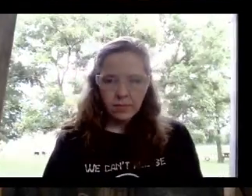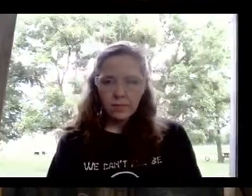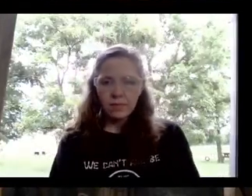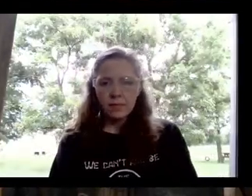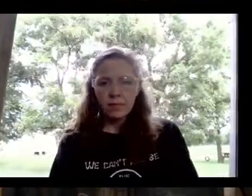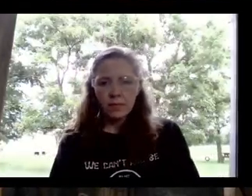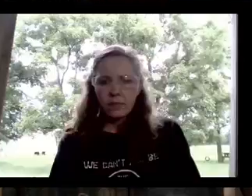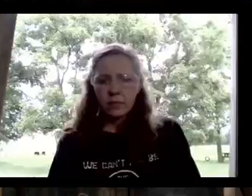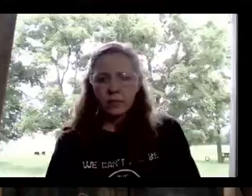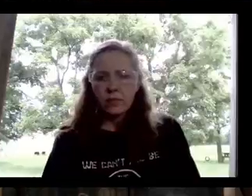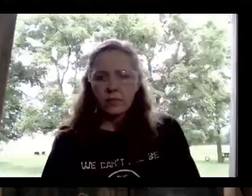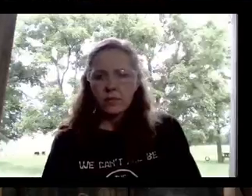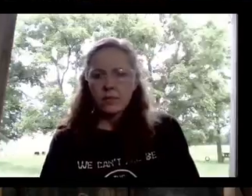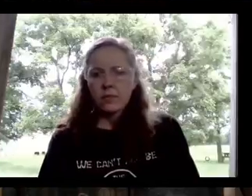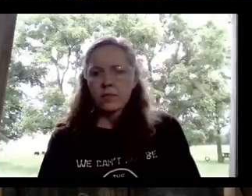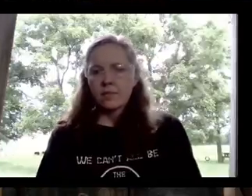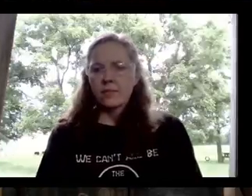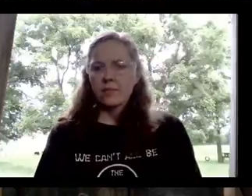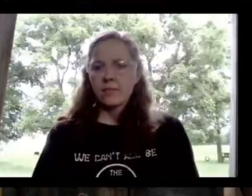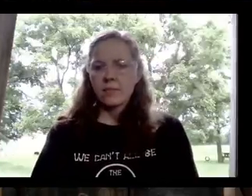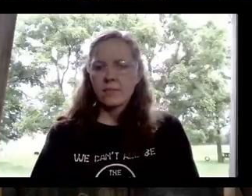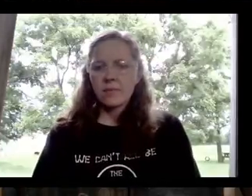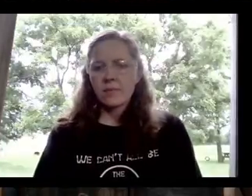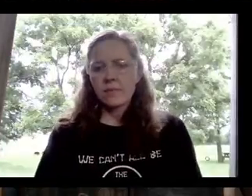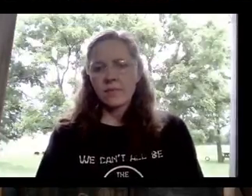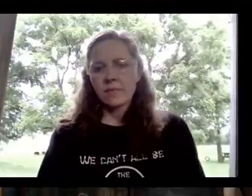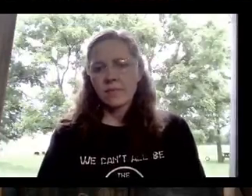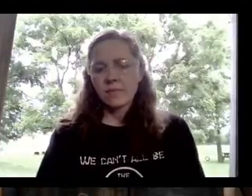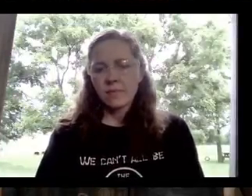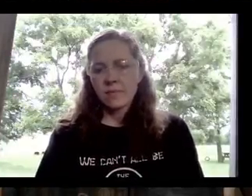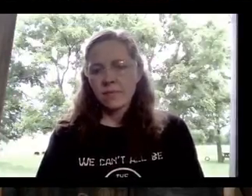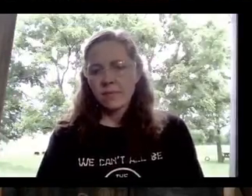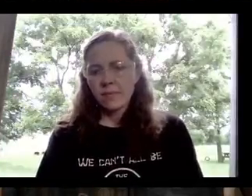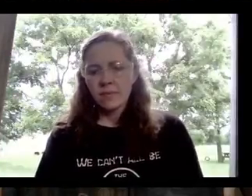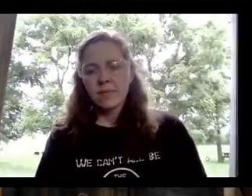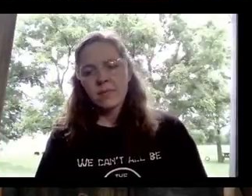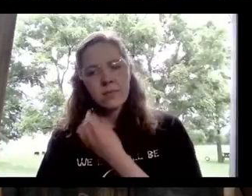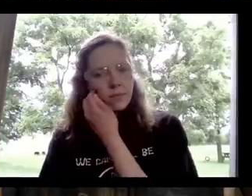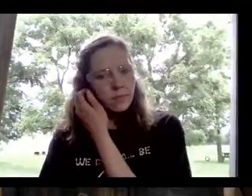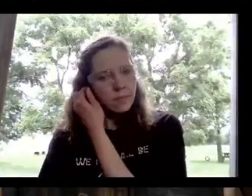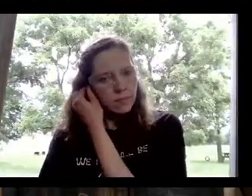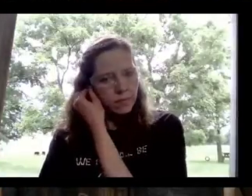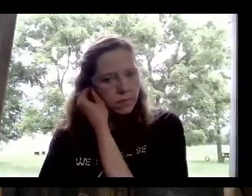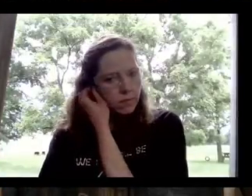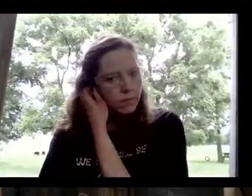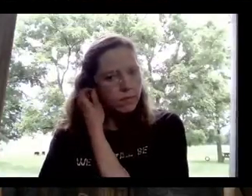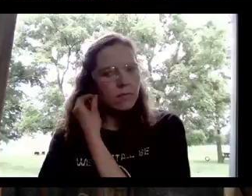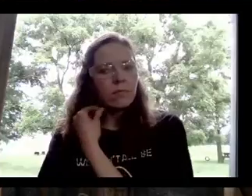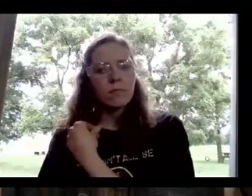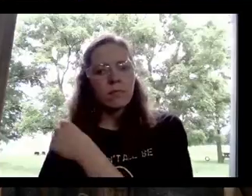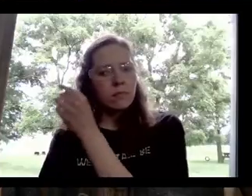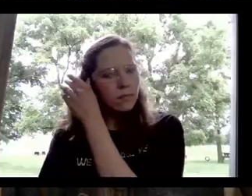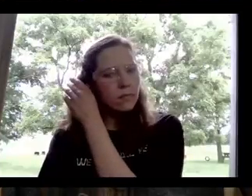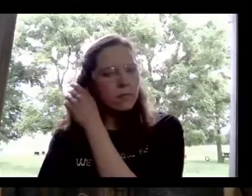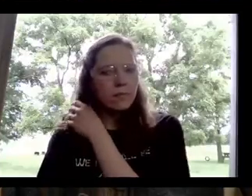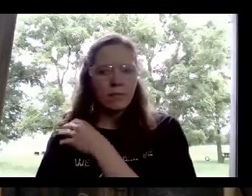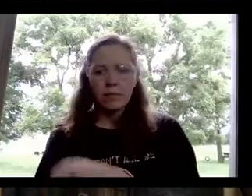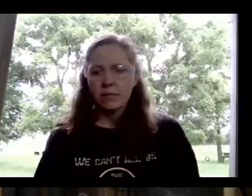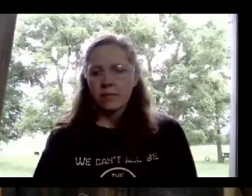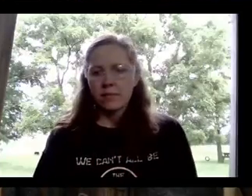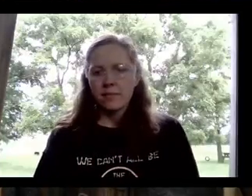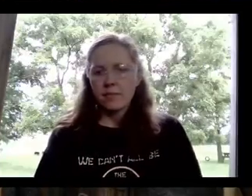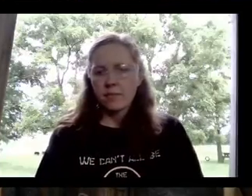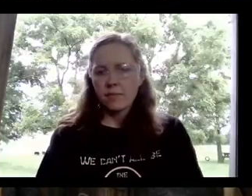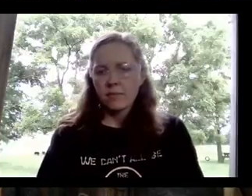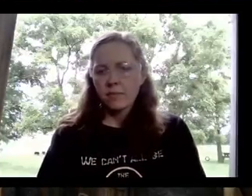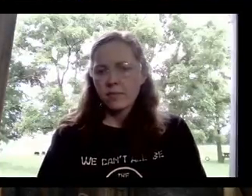of whatever, you know, add whatever you want on the end of that, dot, dot, dot. But it's a historical